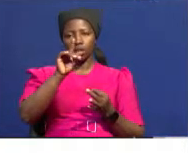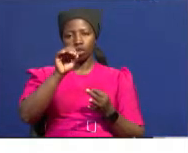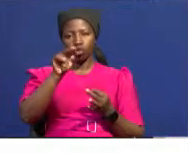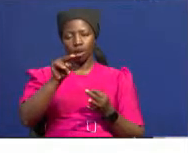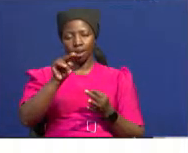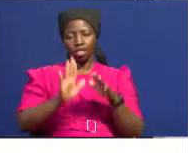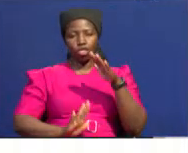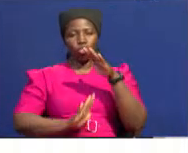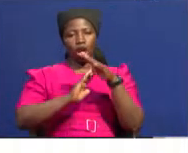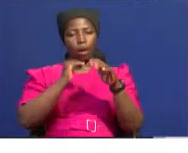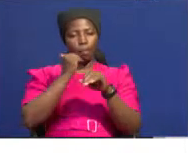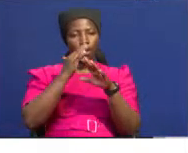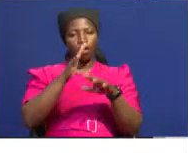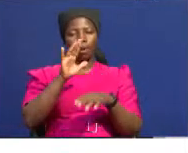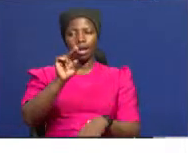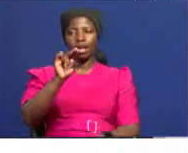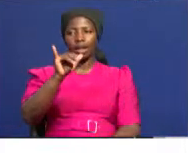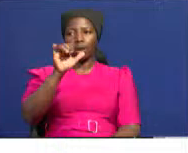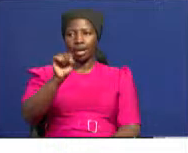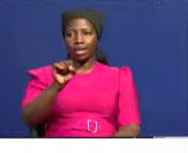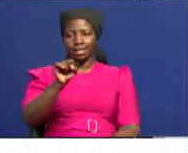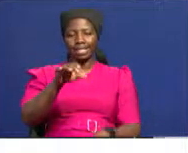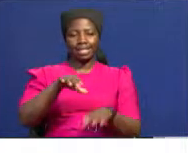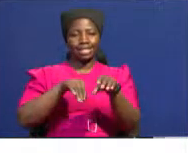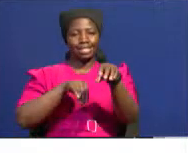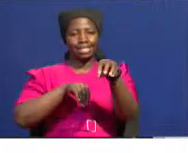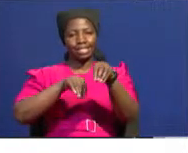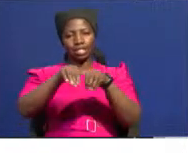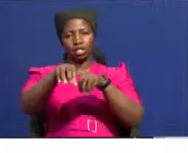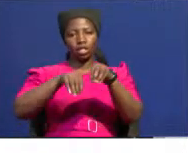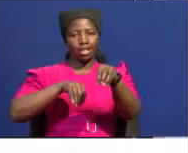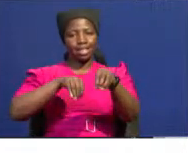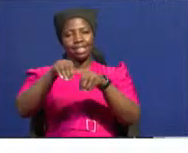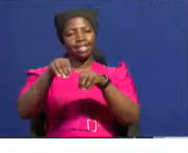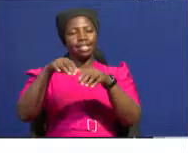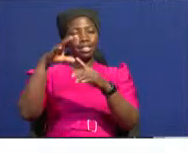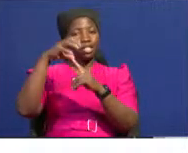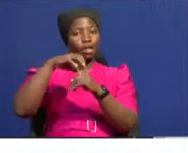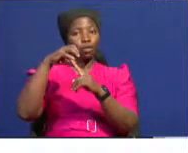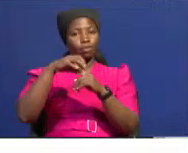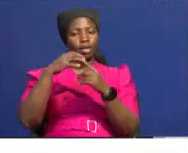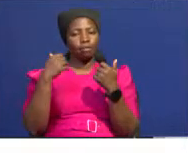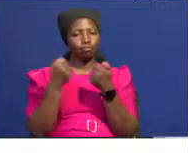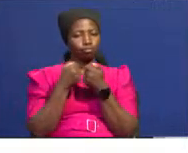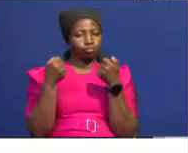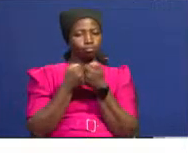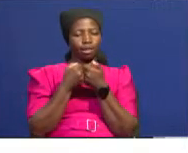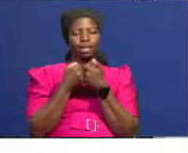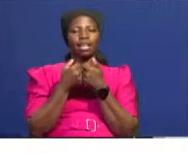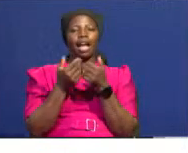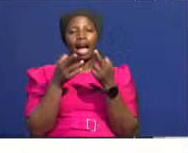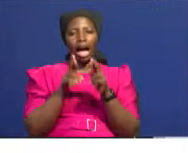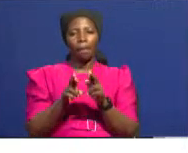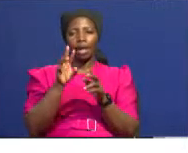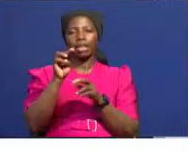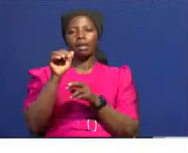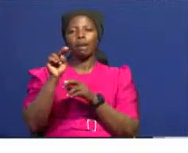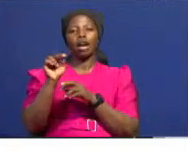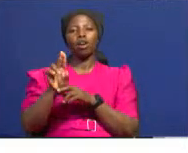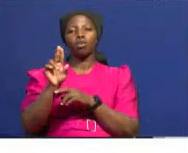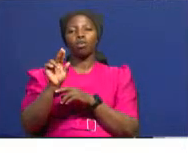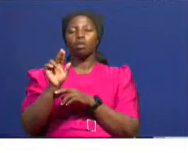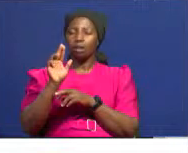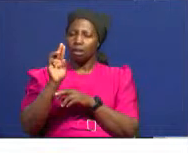Kenya National Youth and Cadet Chess Championships playoffs held at the Mangu High School in Thika. The winners of